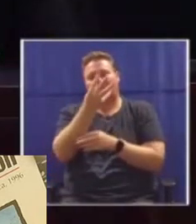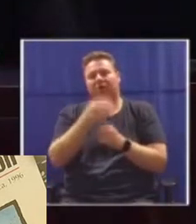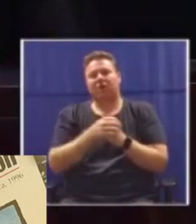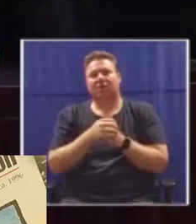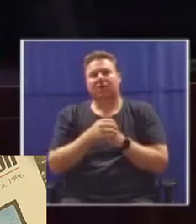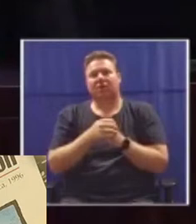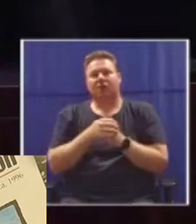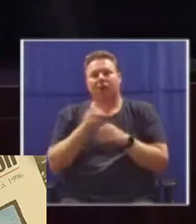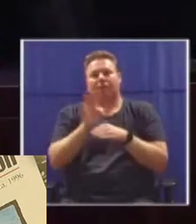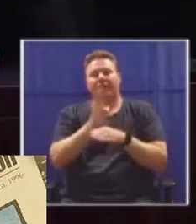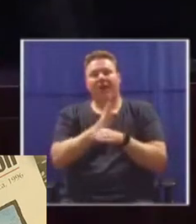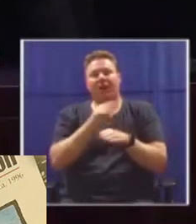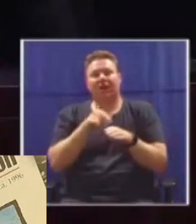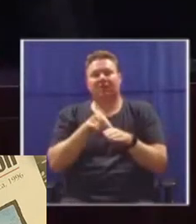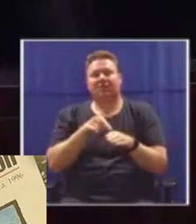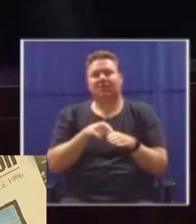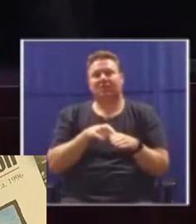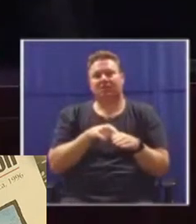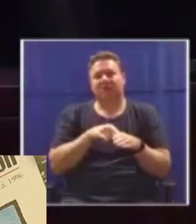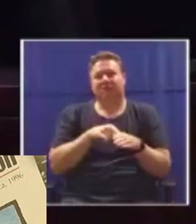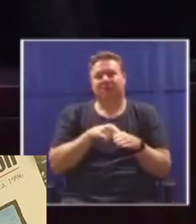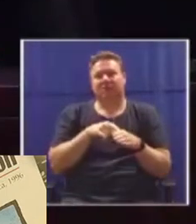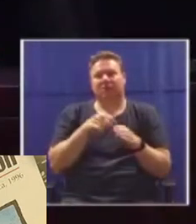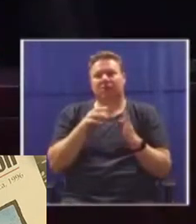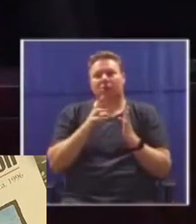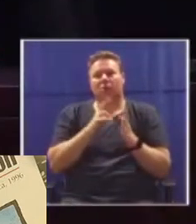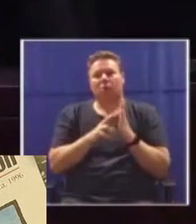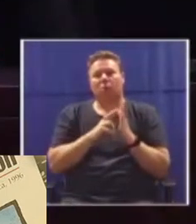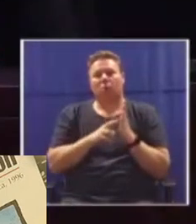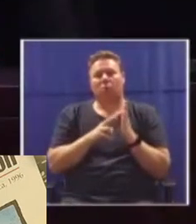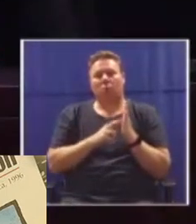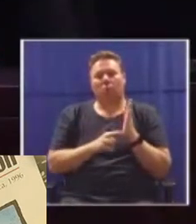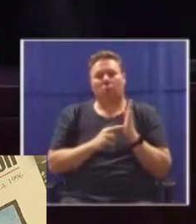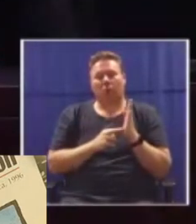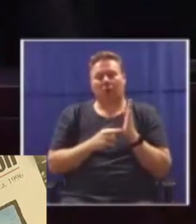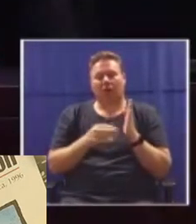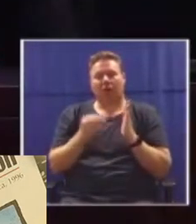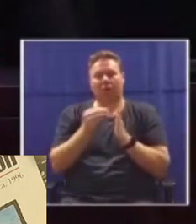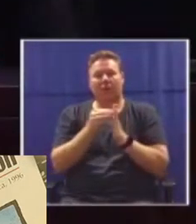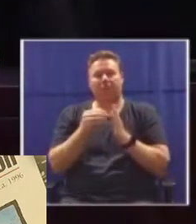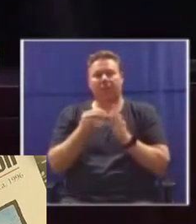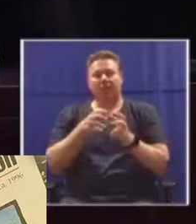in the bill declaring regulations of the designated